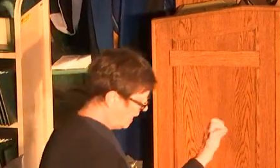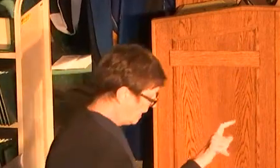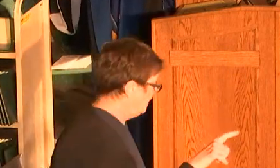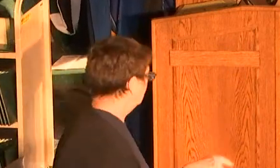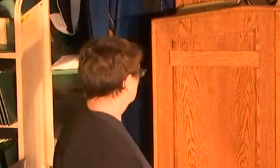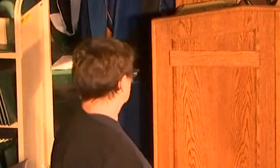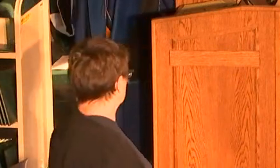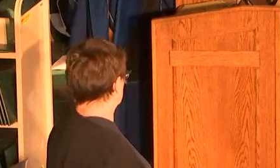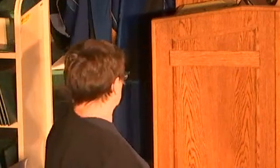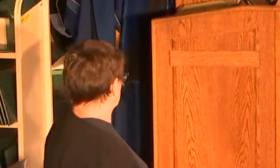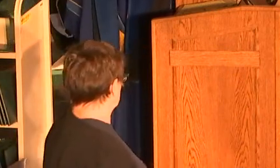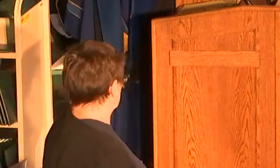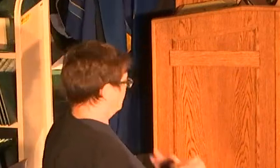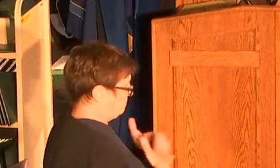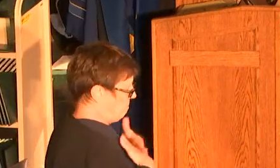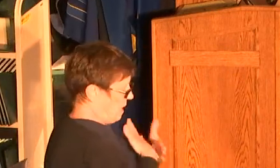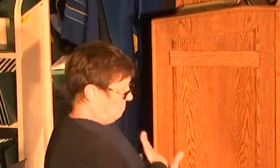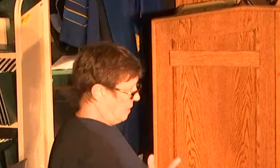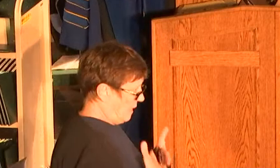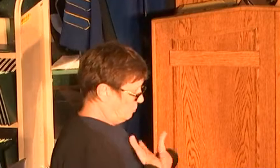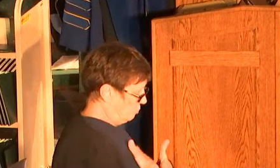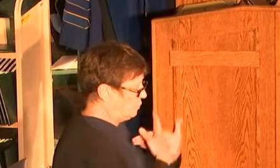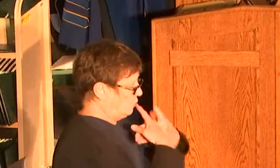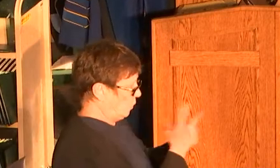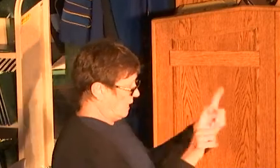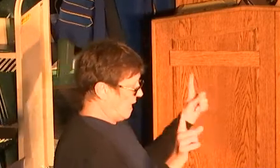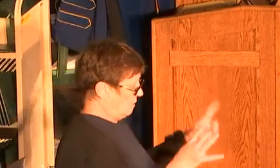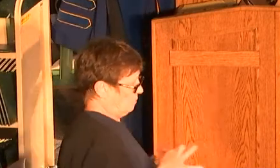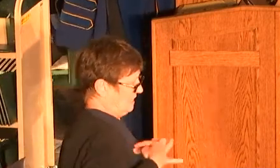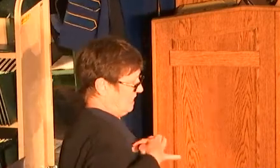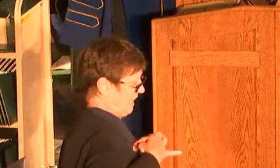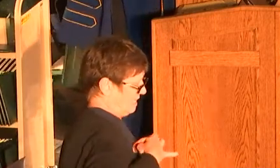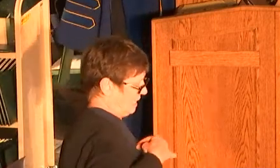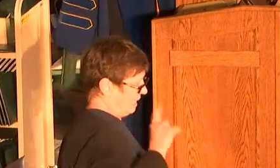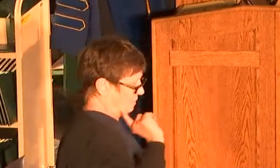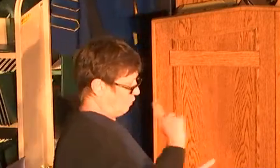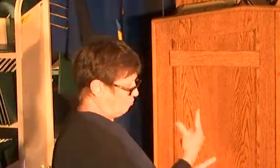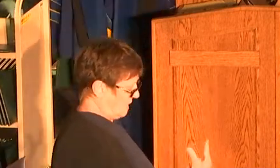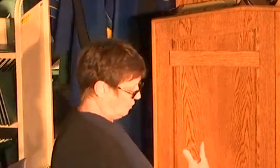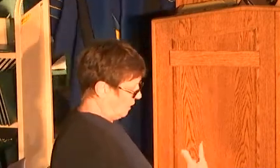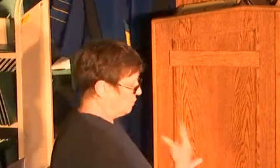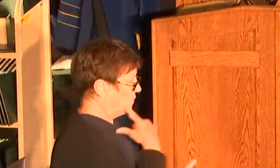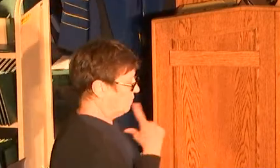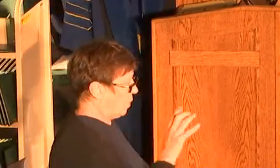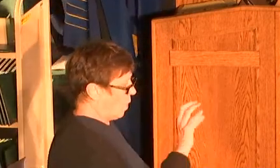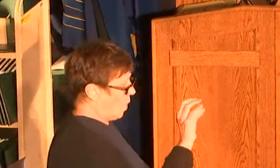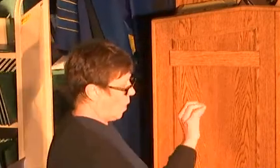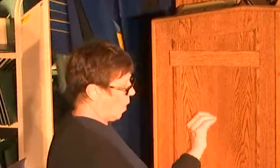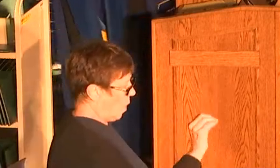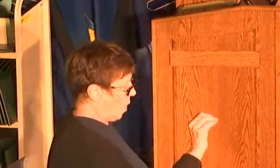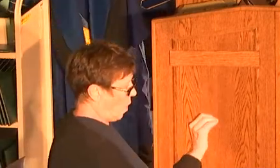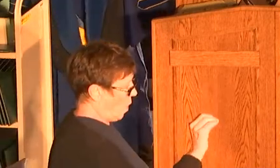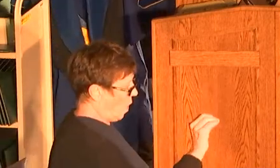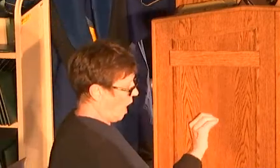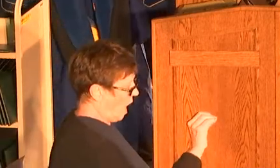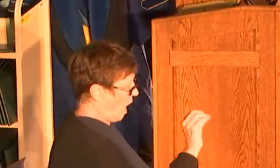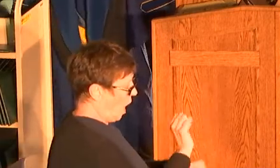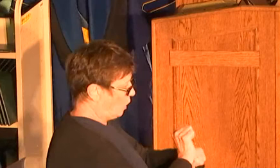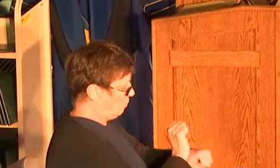Attleboro campus. It is my pleasure to announce the candidates for graduation for Occupational Therapy